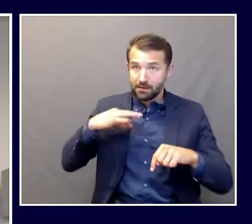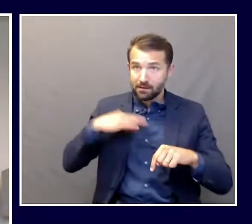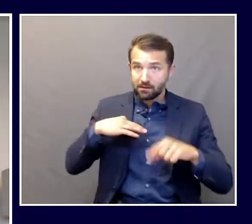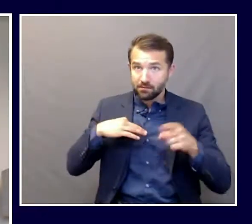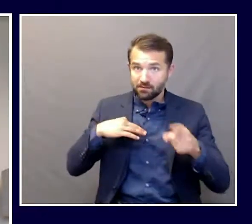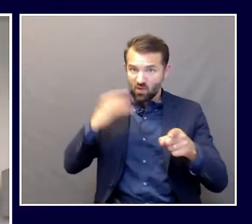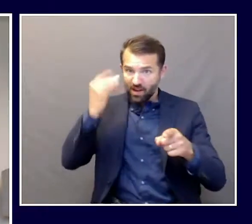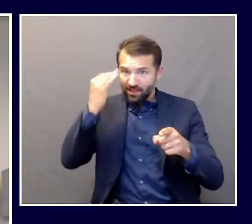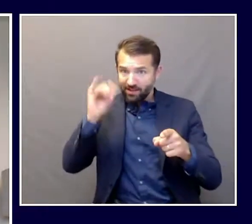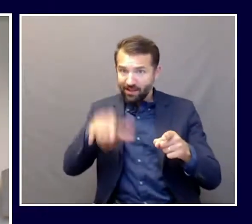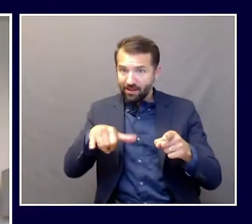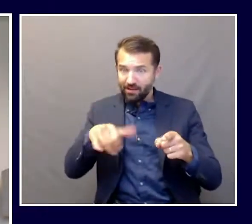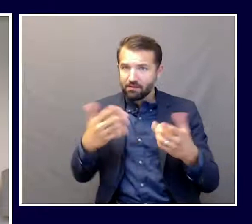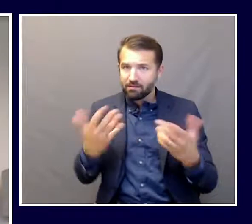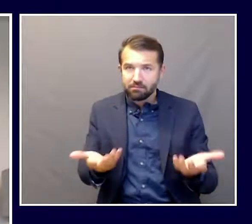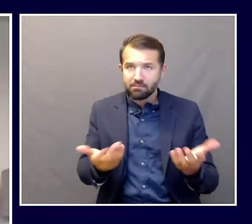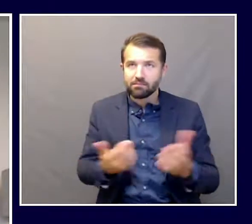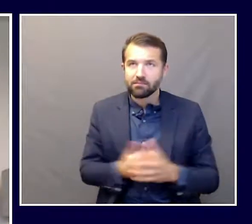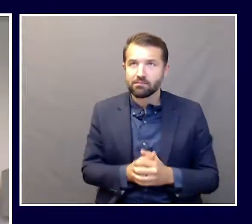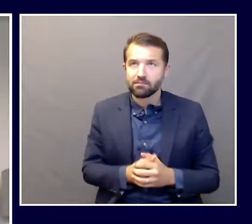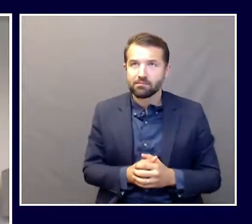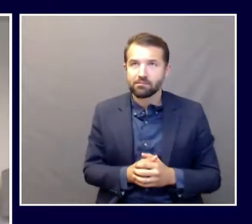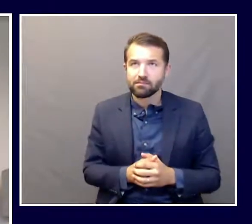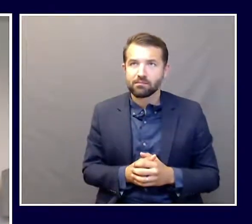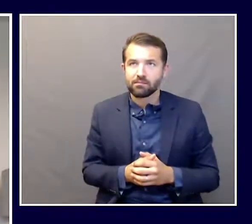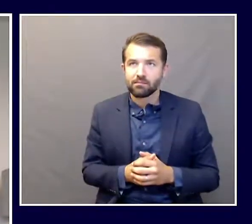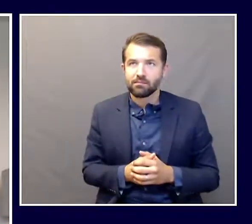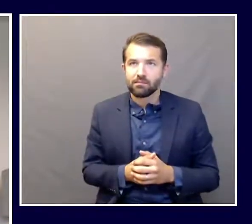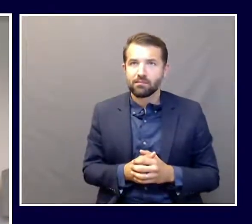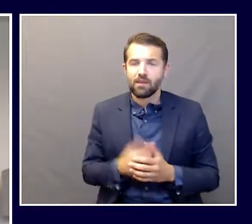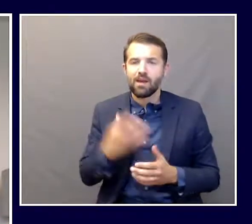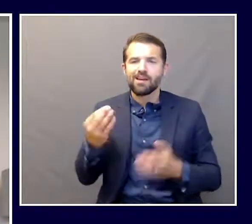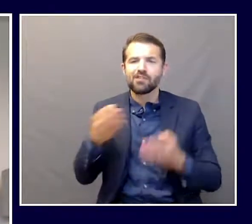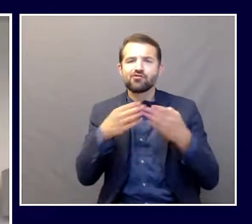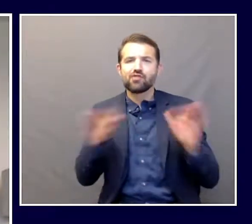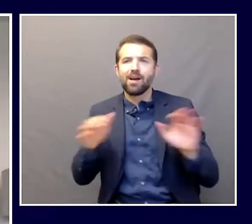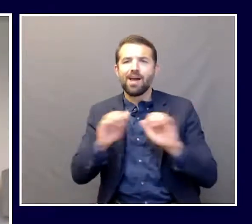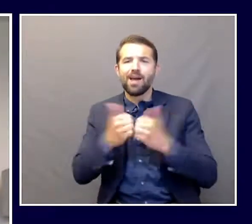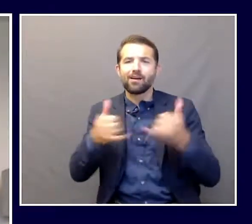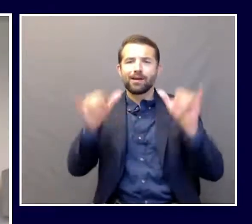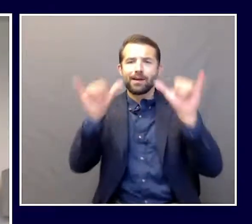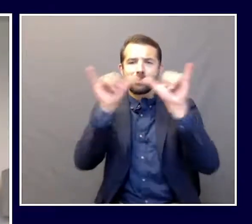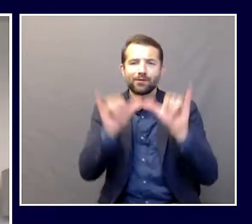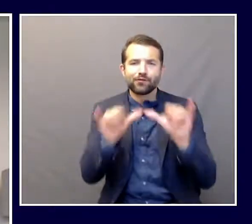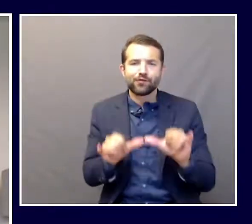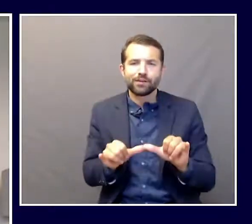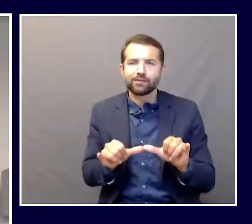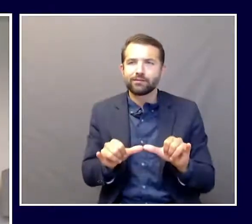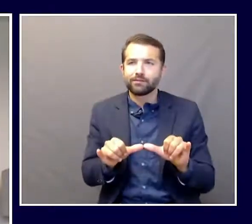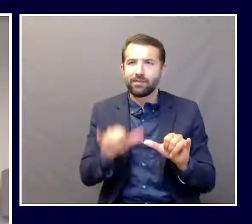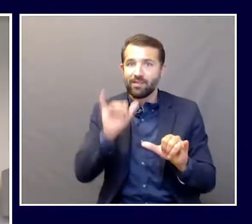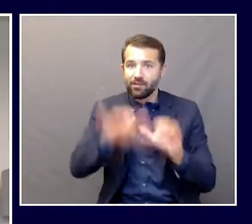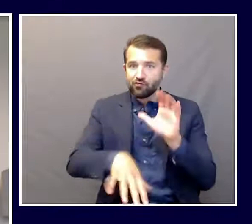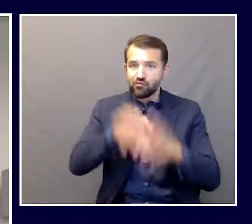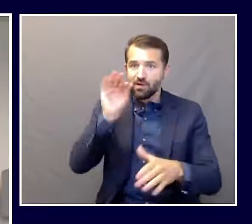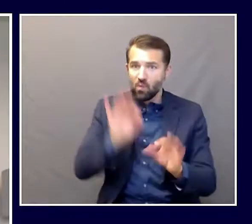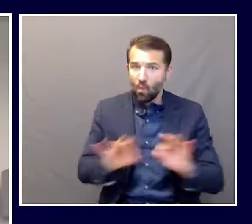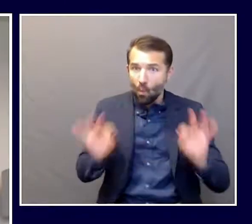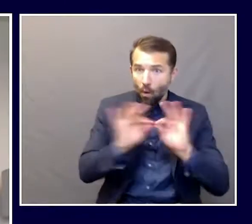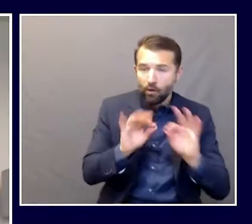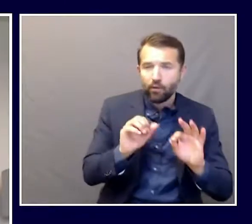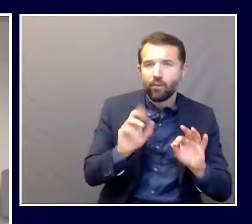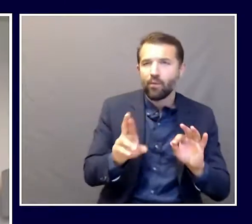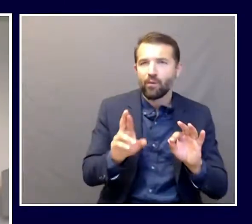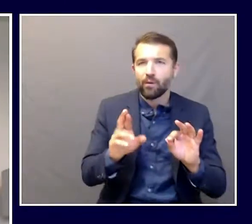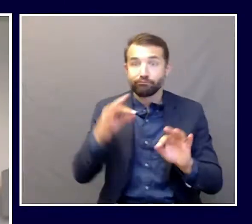that? And how are you going to overall measure the success of the sweepstakes? Yep. We absolutely are looking at